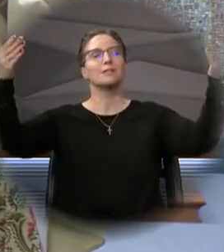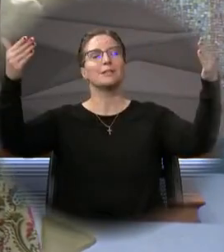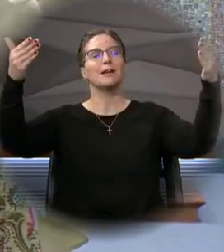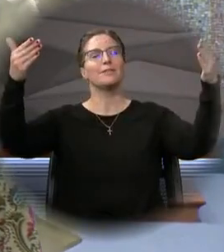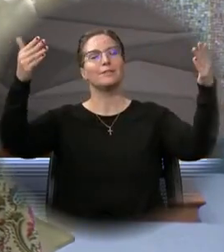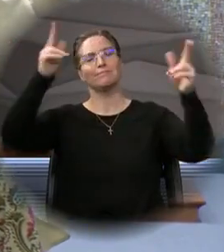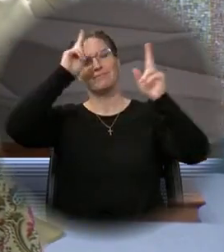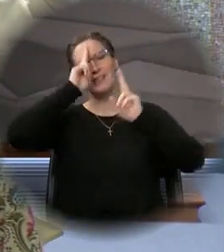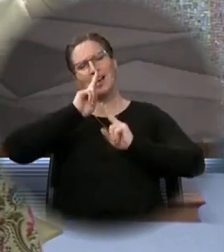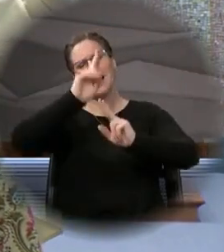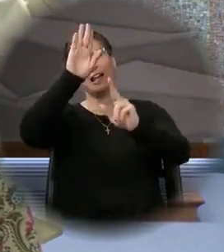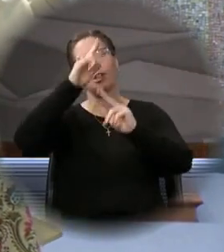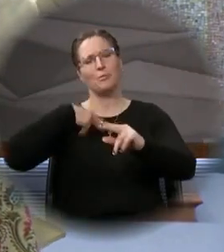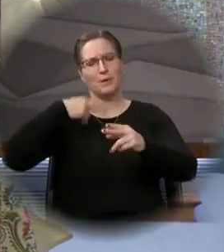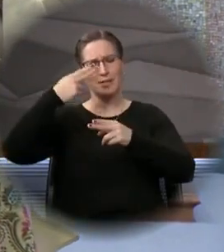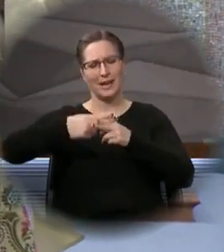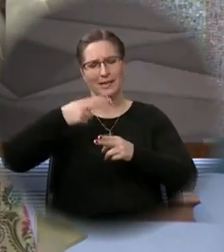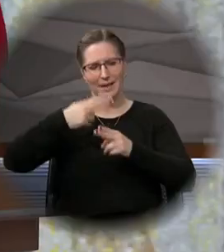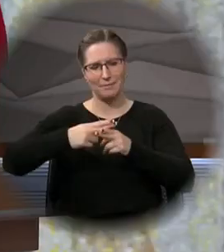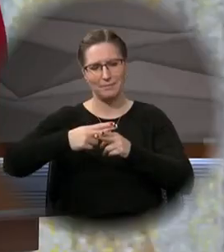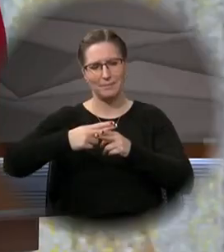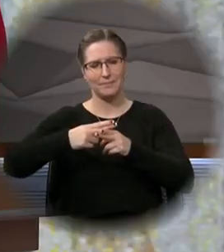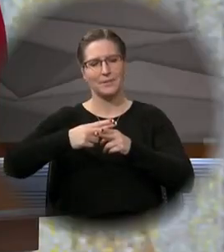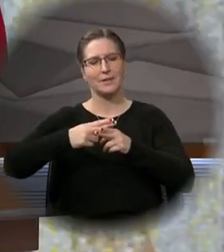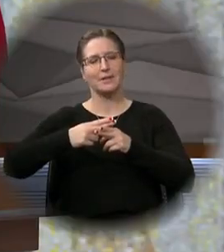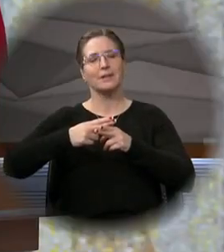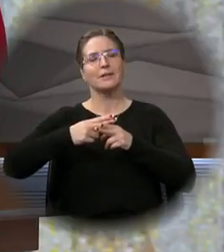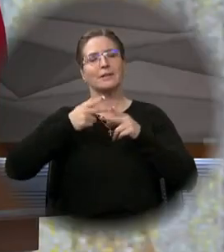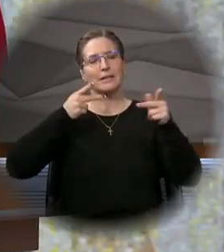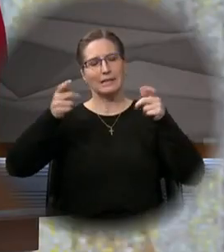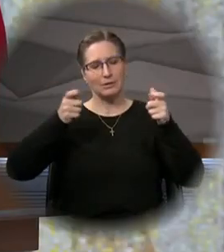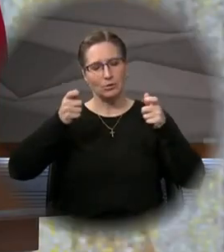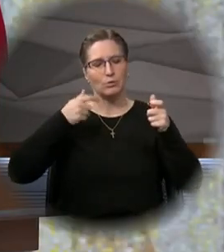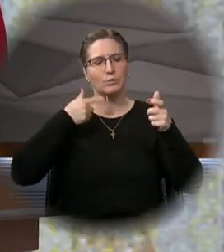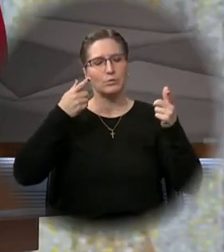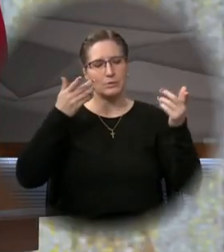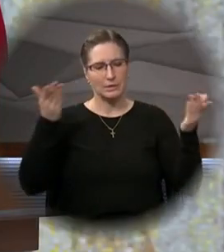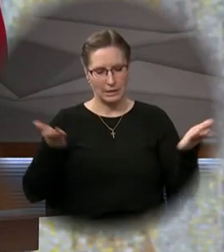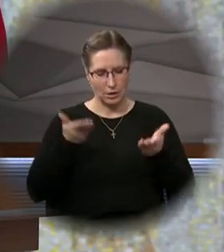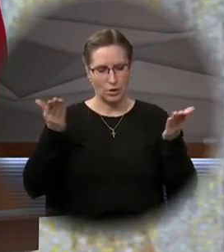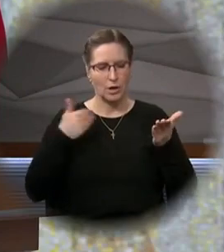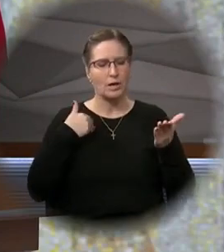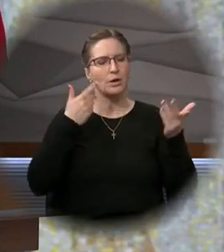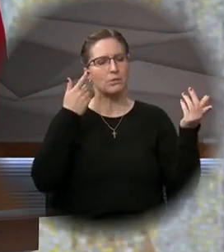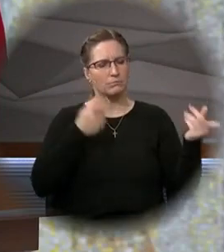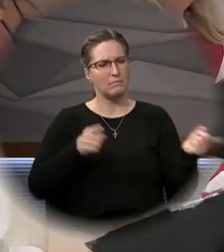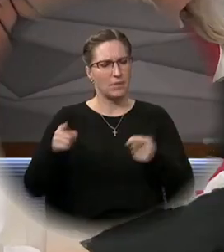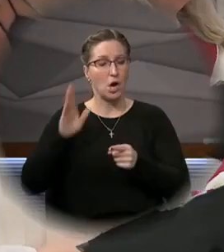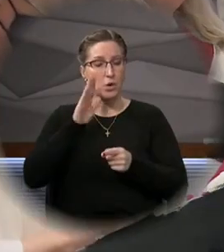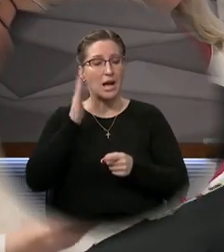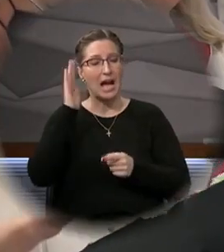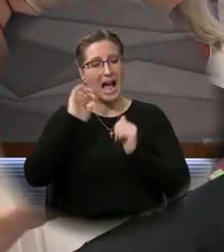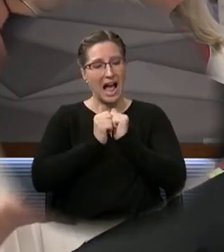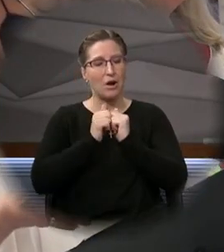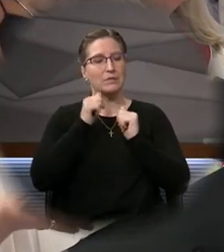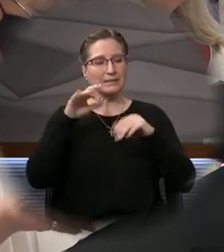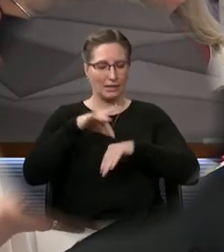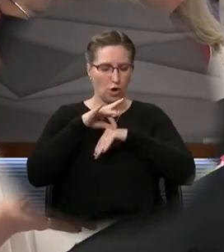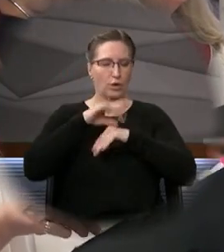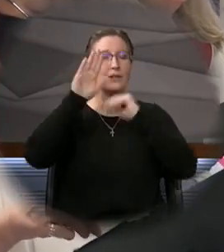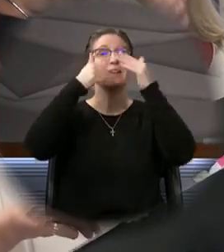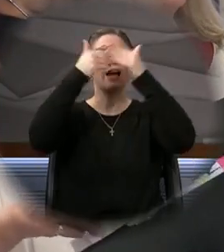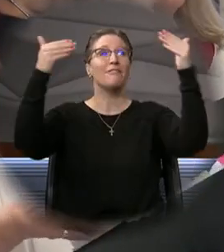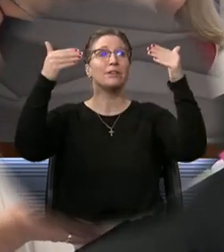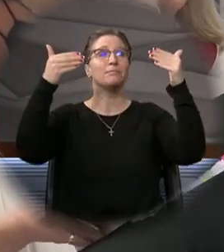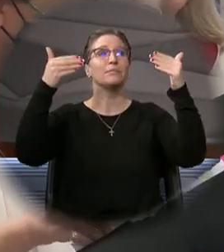who art in heaven, hallowed be thy name. Thy kingdom come, thy will be done, on earth as it